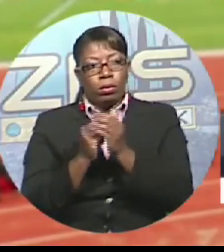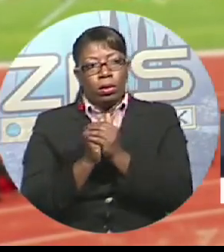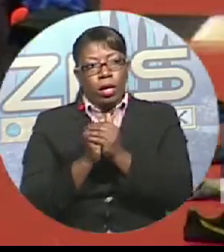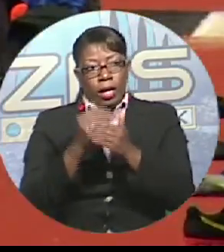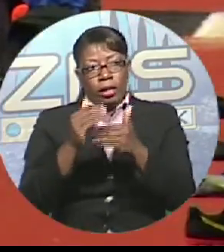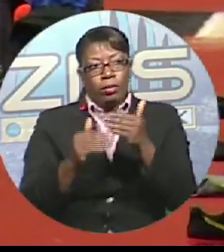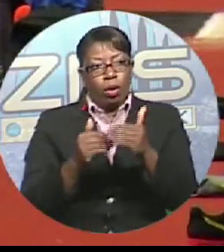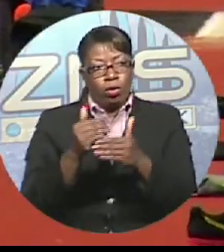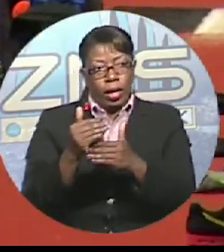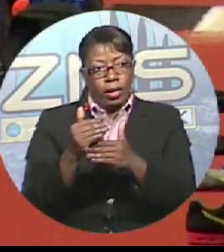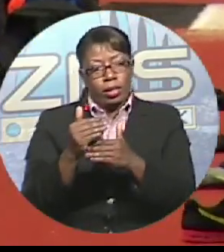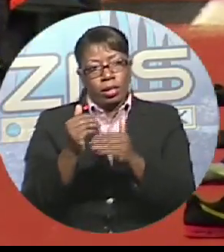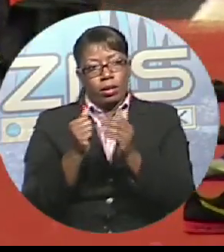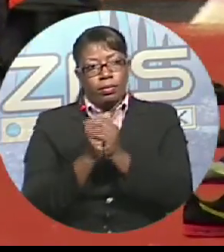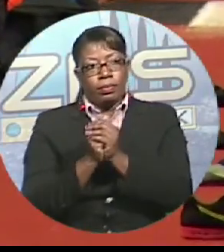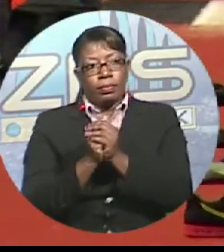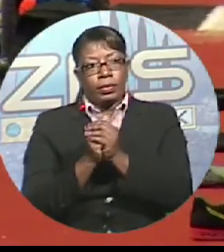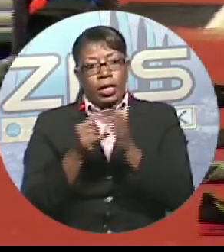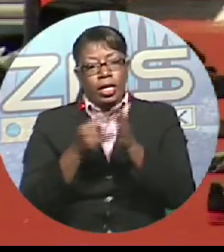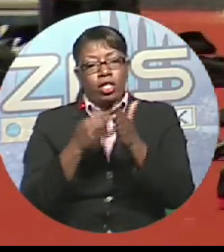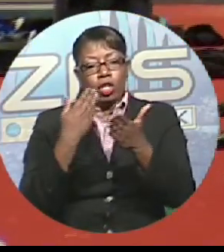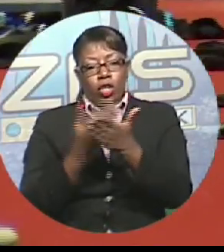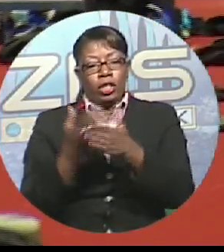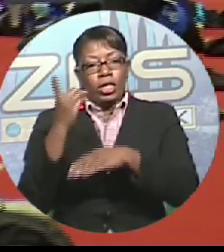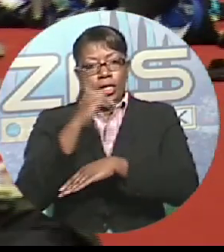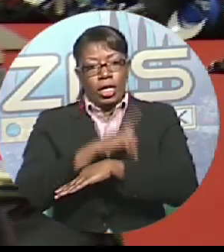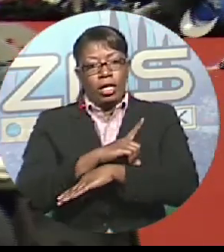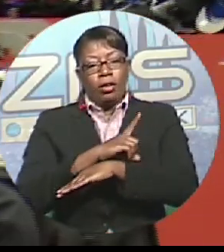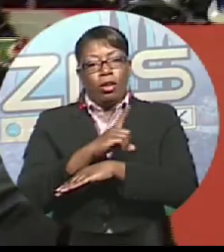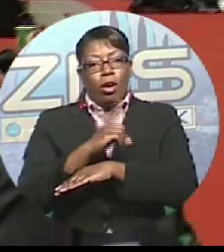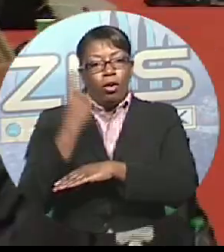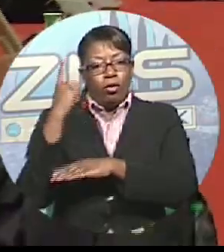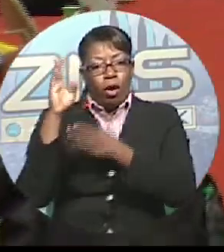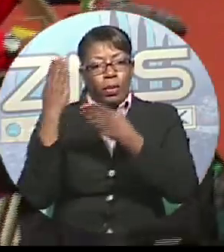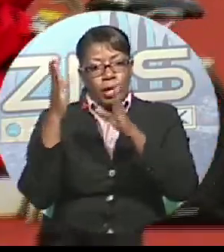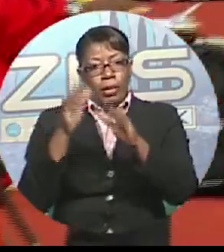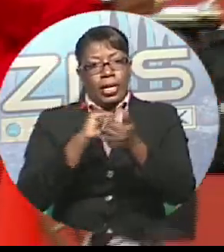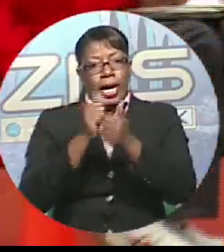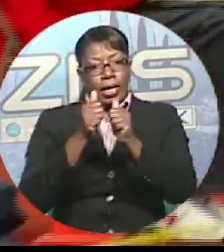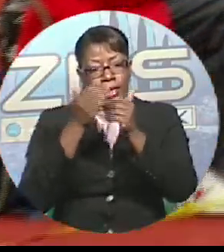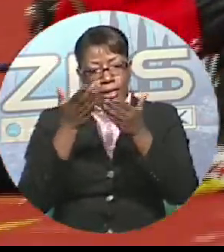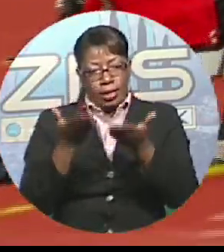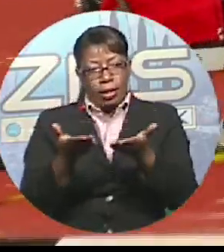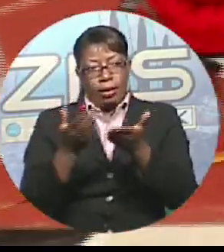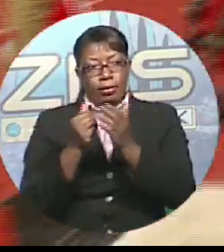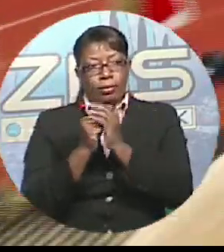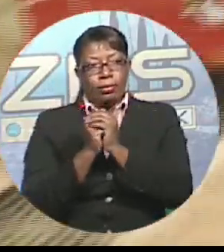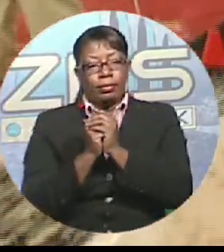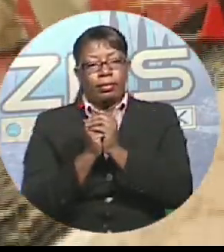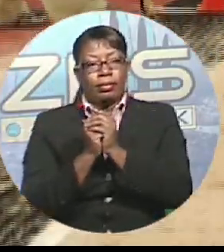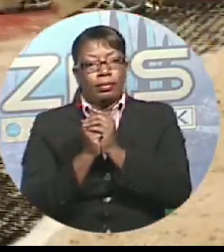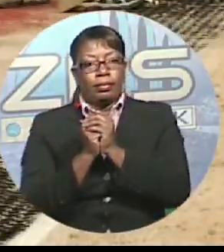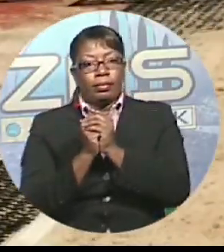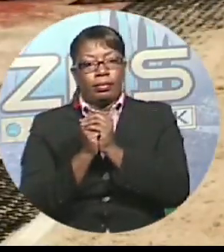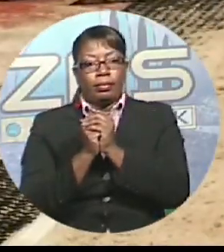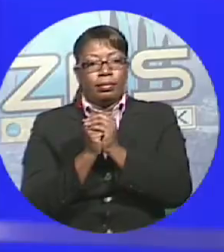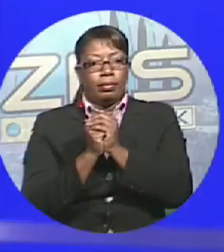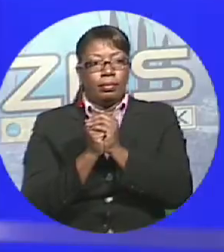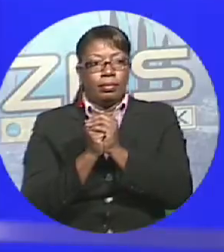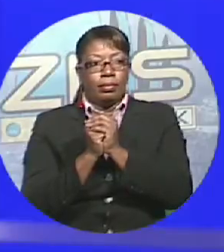is progress. Well, it was a good day for Bahamian athletes here in Auburn, Alabama. For ZNS Tues Sports, I'm Charles